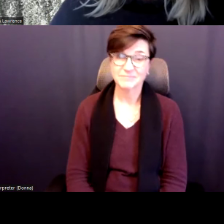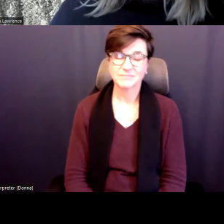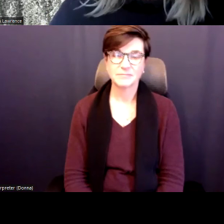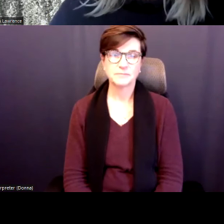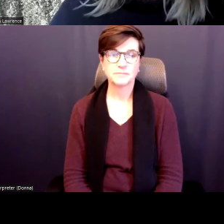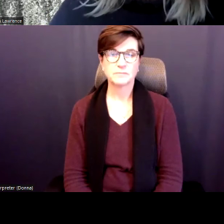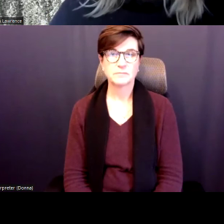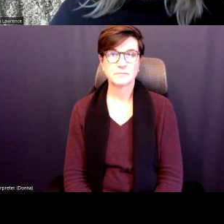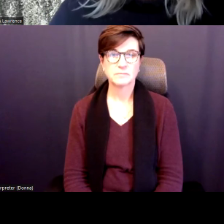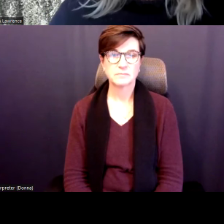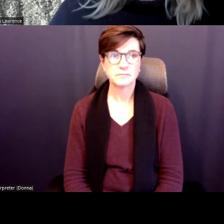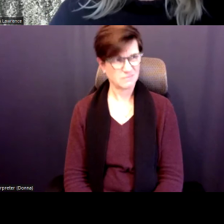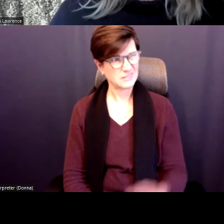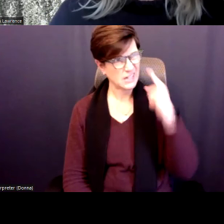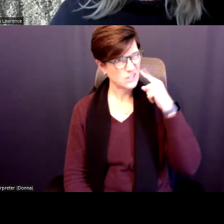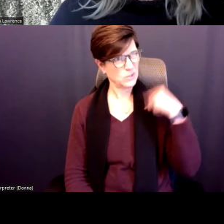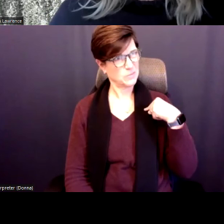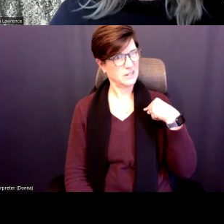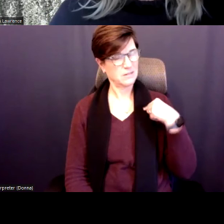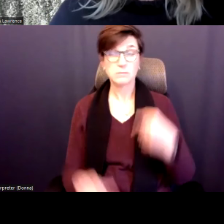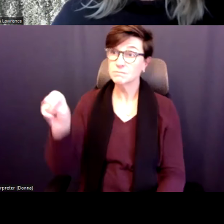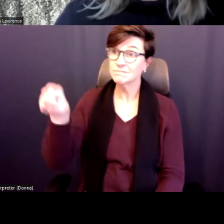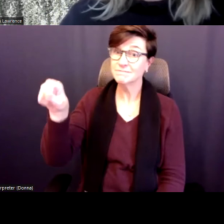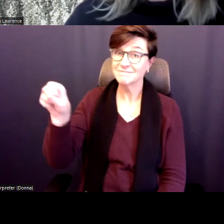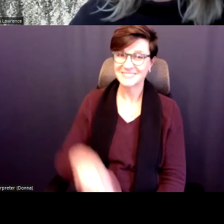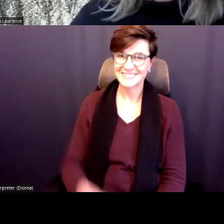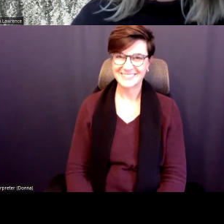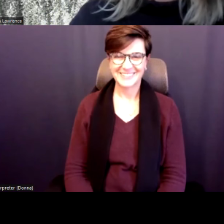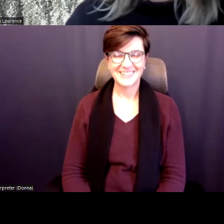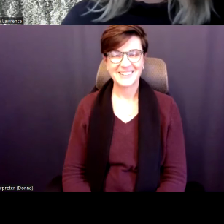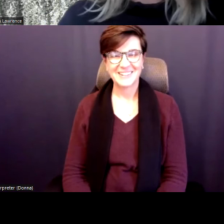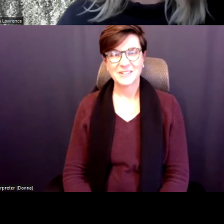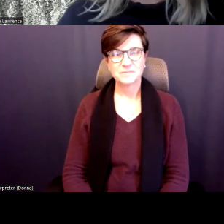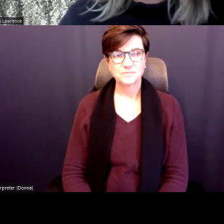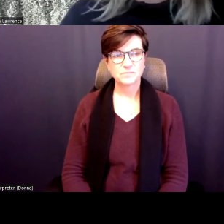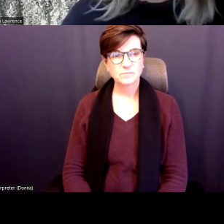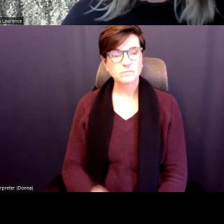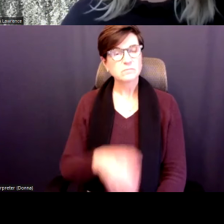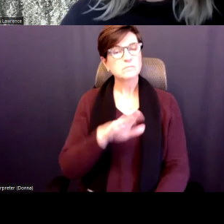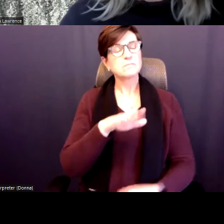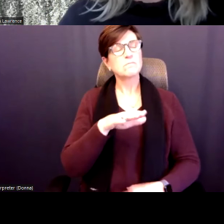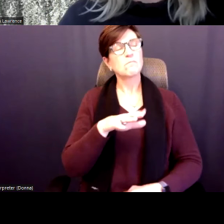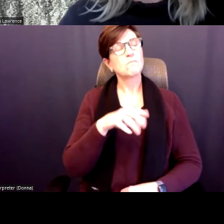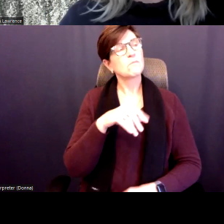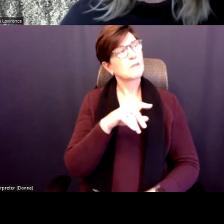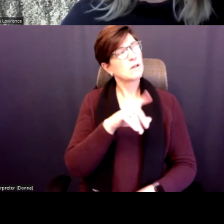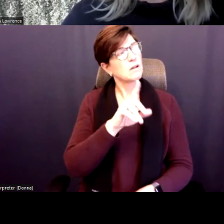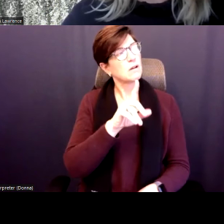Can you hear me now? Yes. Okay. So one of the things that,